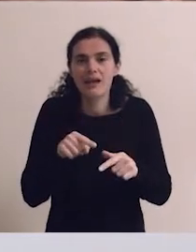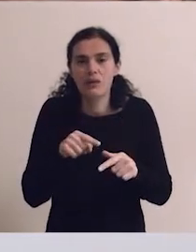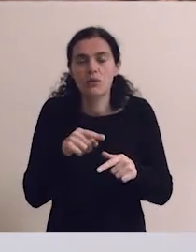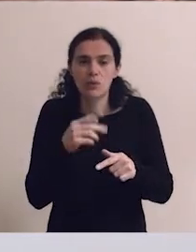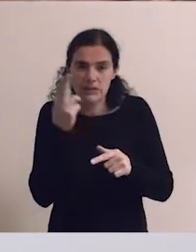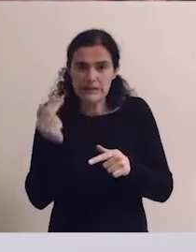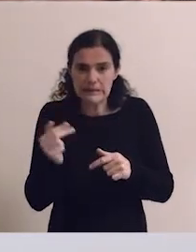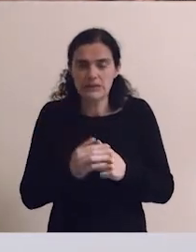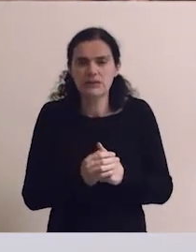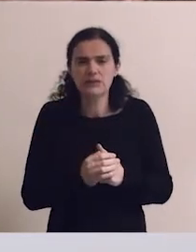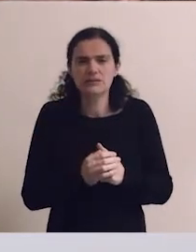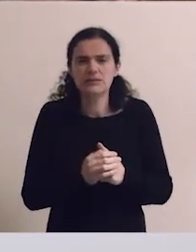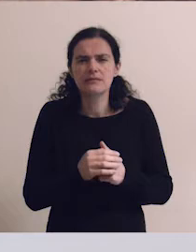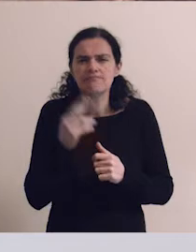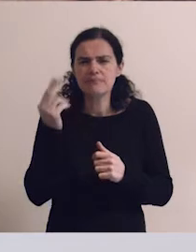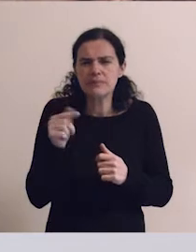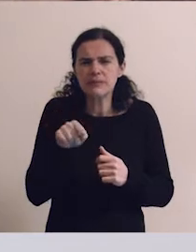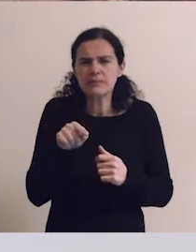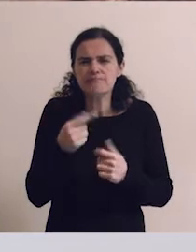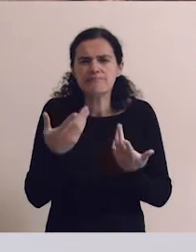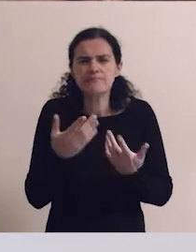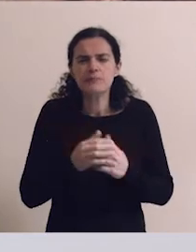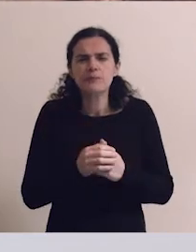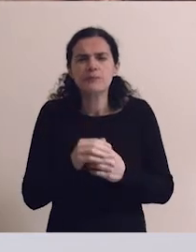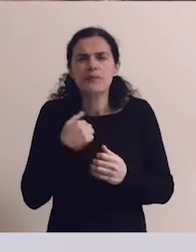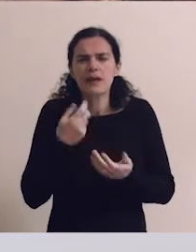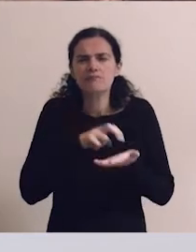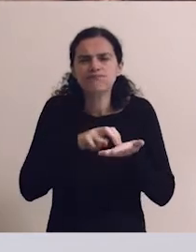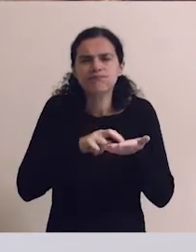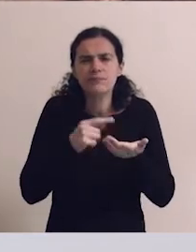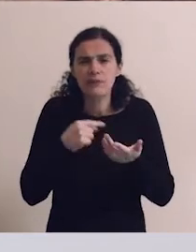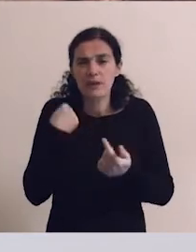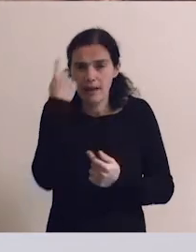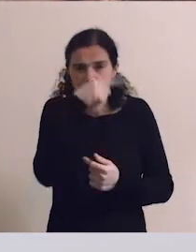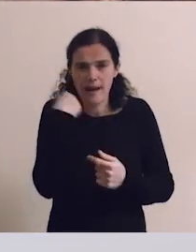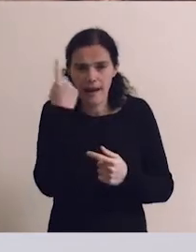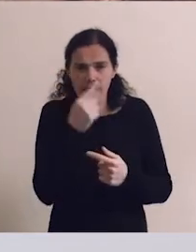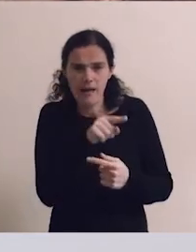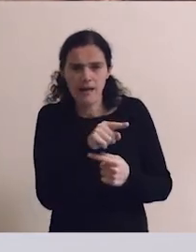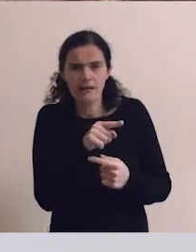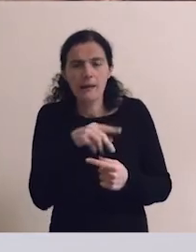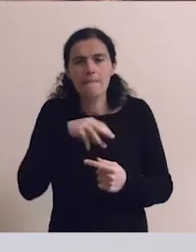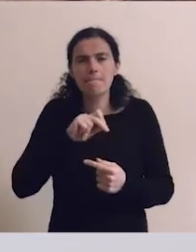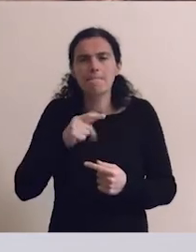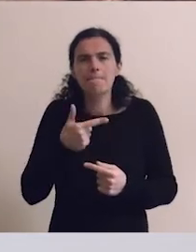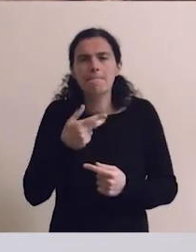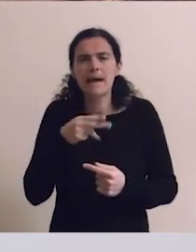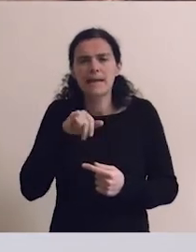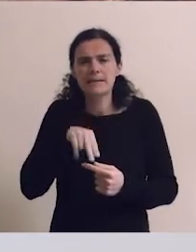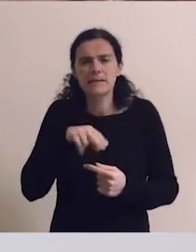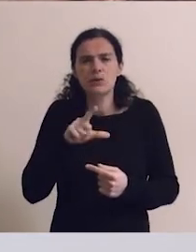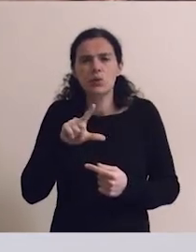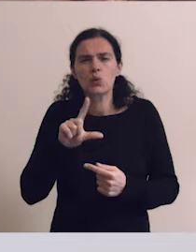the artist Luca Cranach, a print which was a portrait of Martin